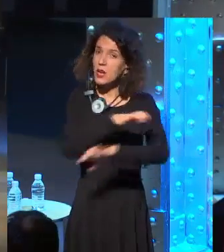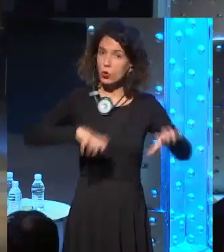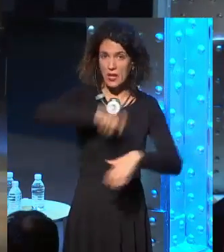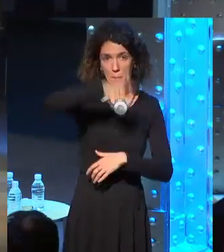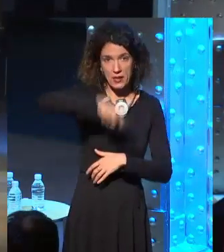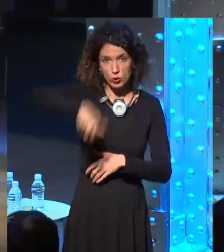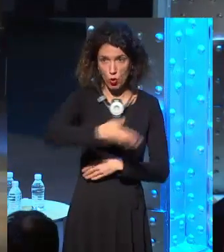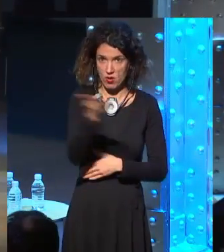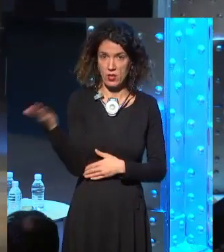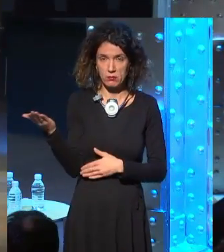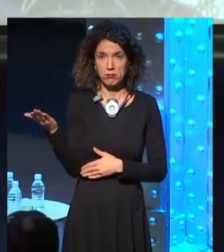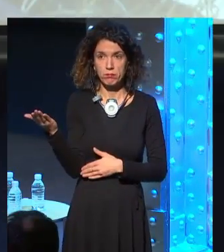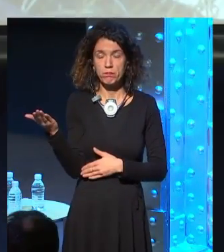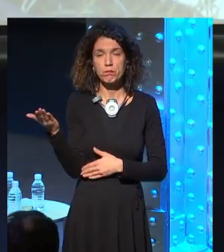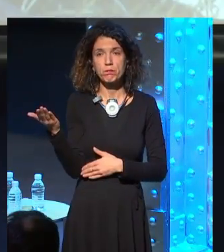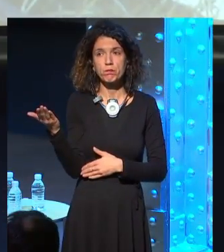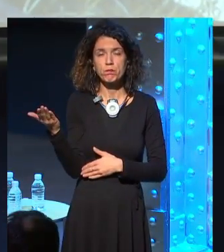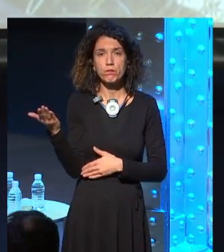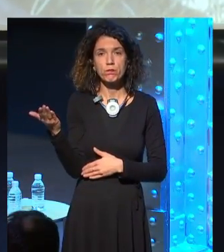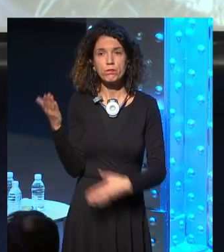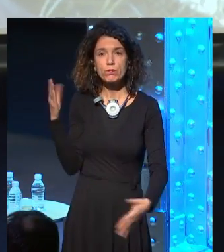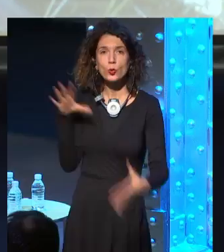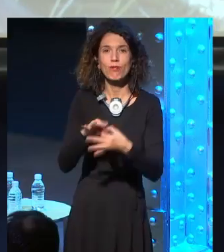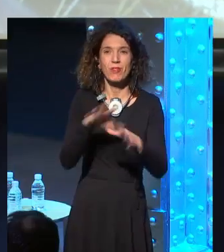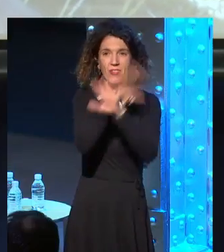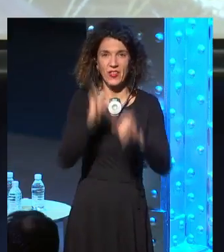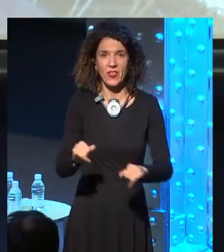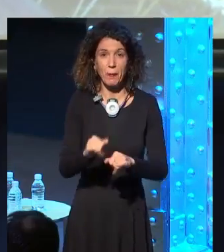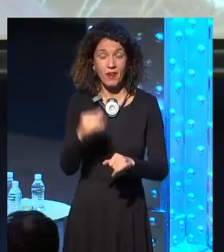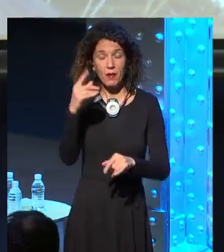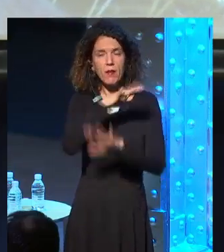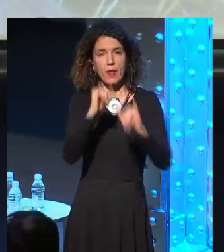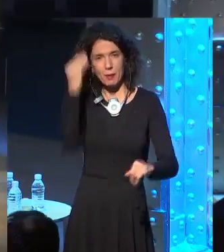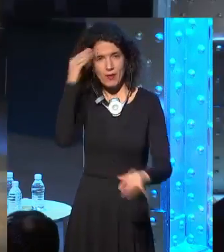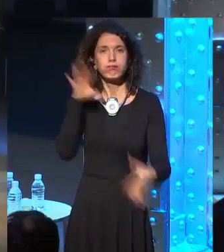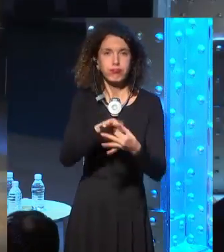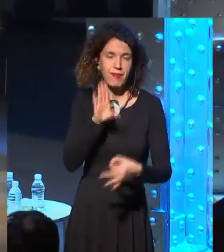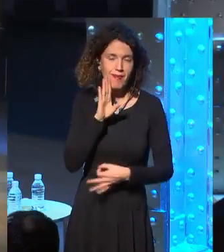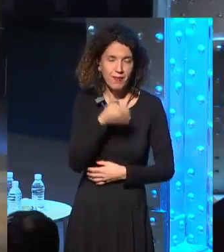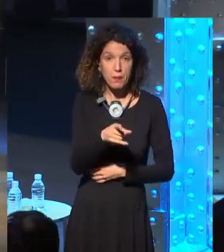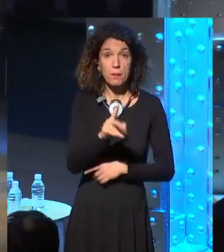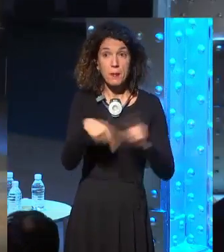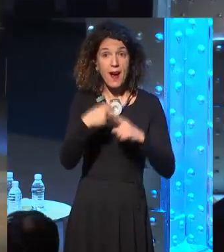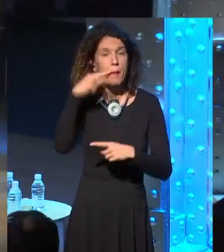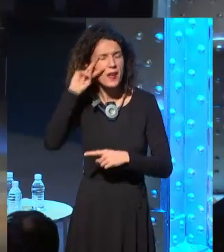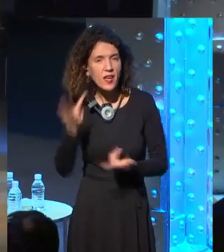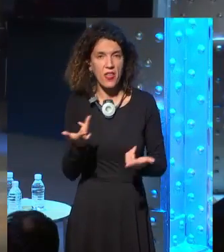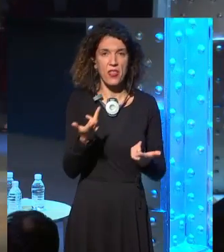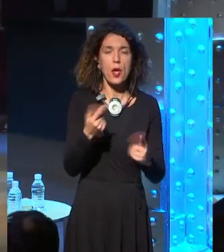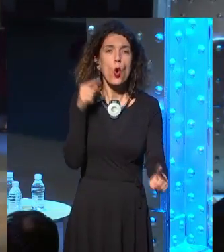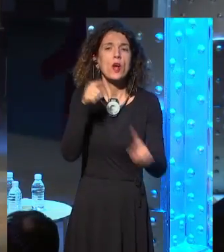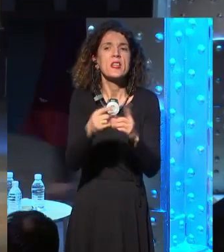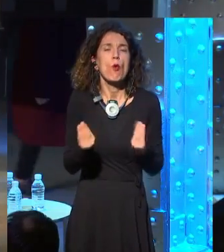they reflect upon happiness. And also these experiences of, having a purpose in